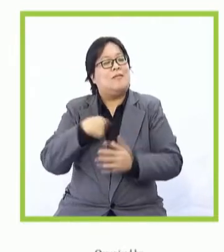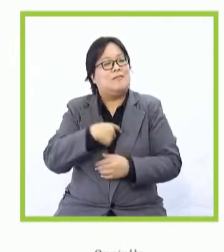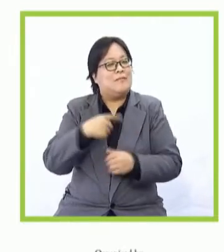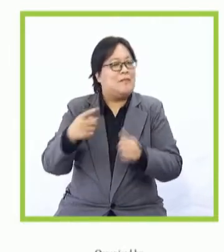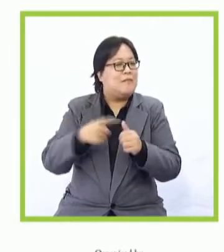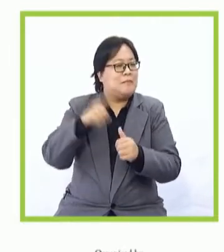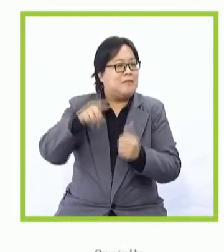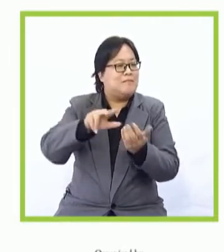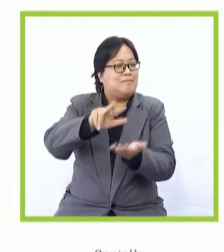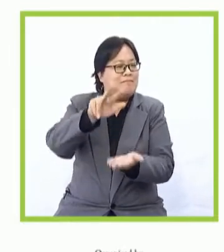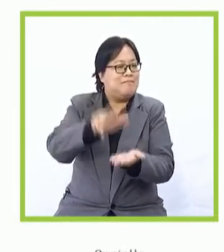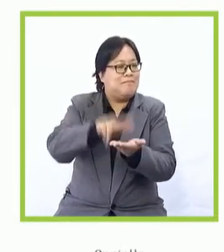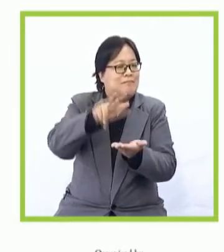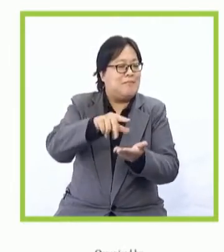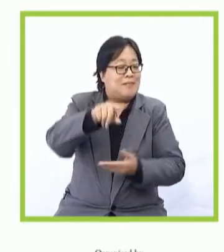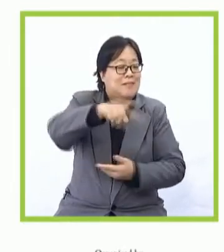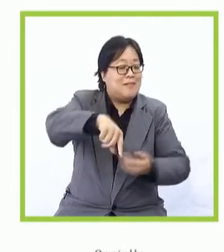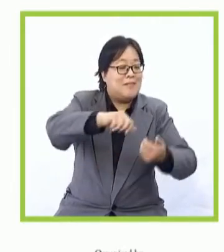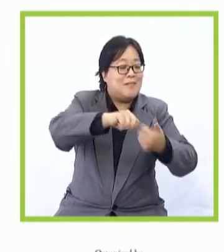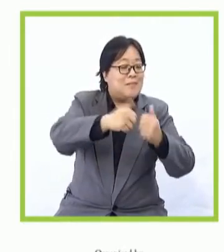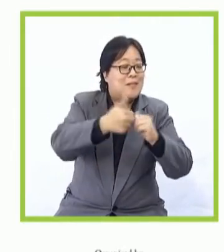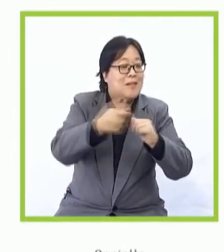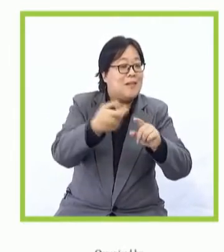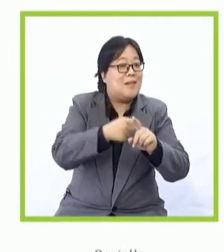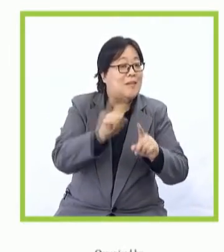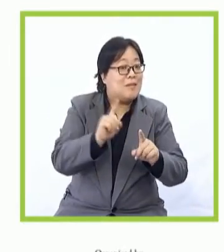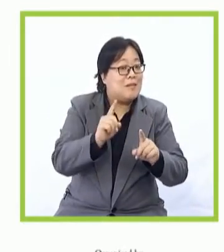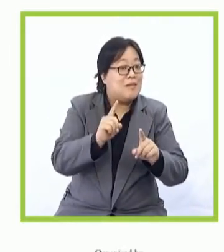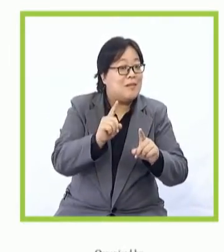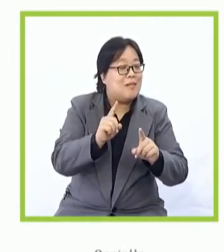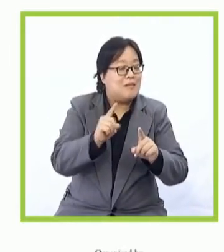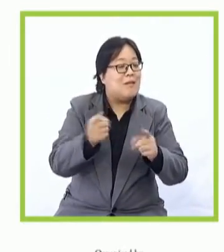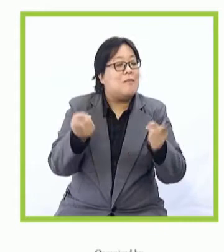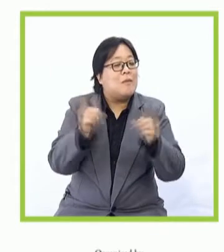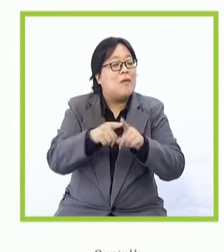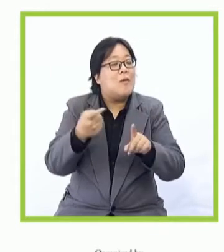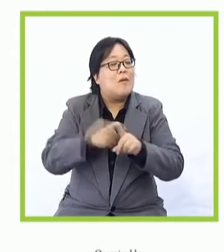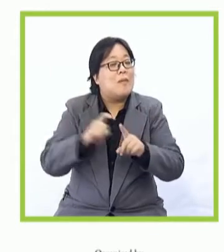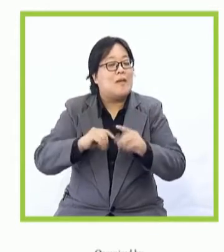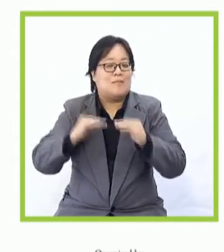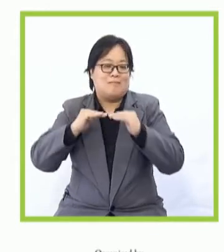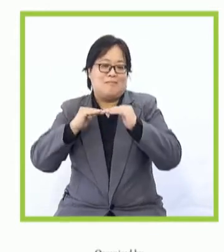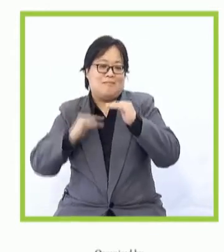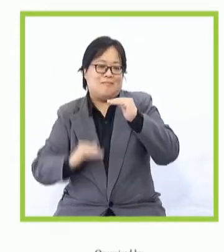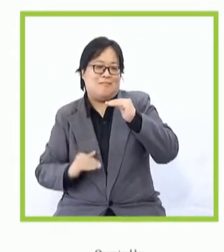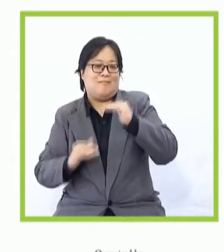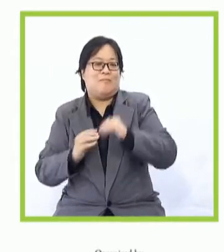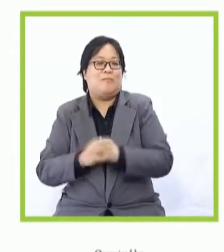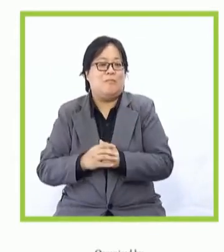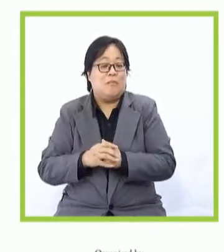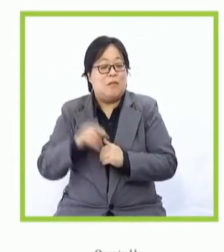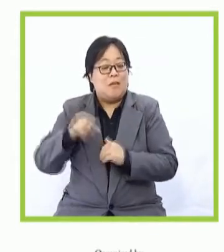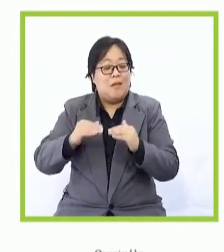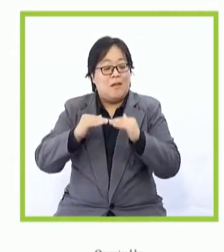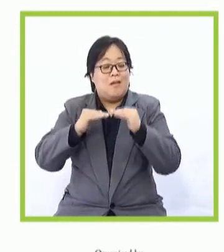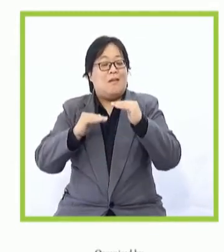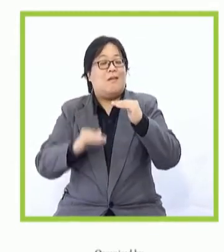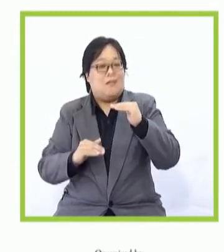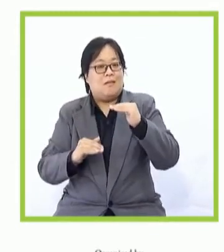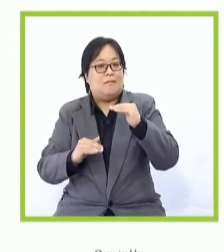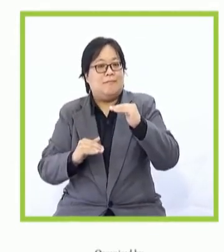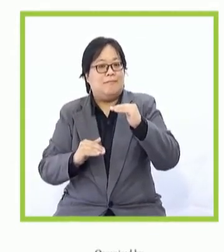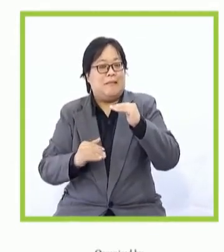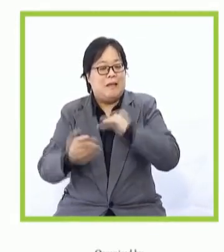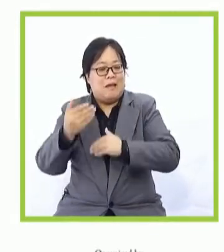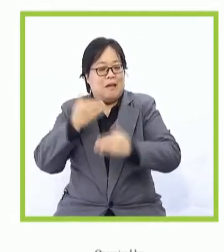these crises are themselves driven by inequality. Inequality is the crisis behind